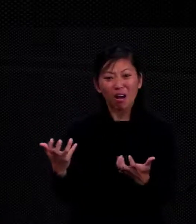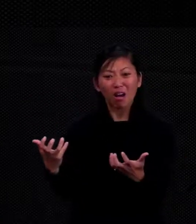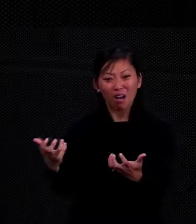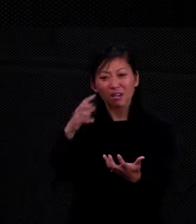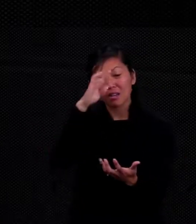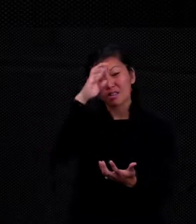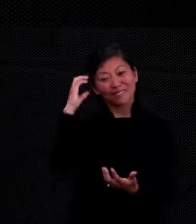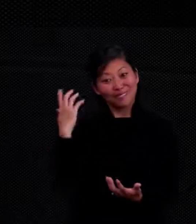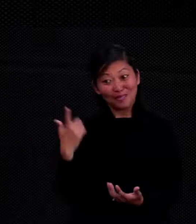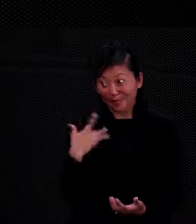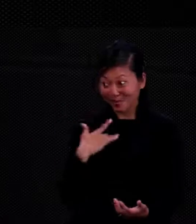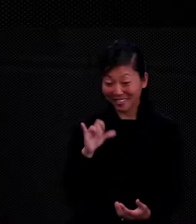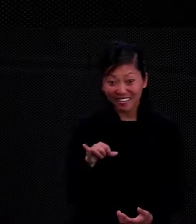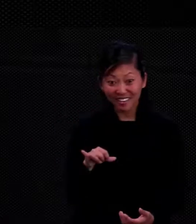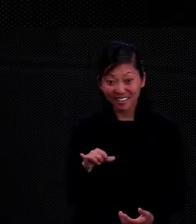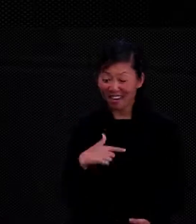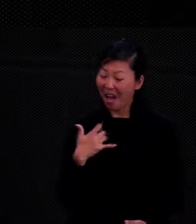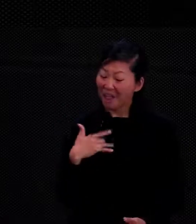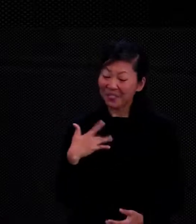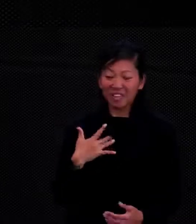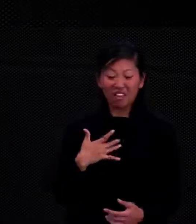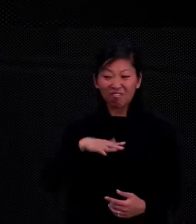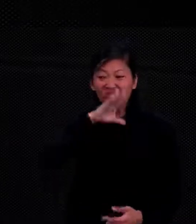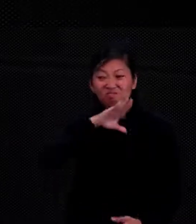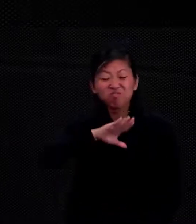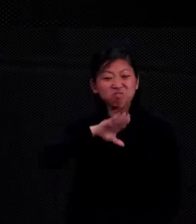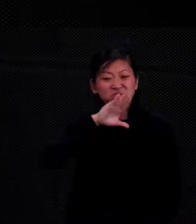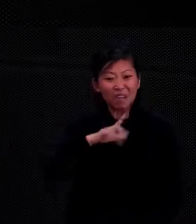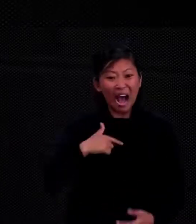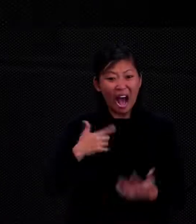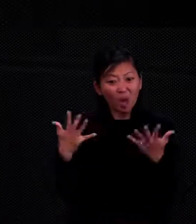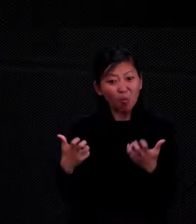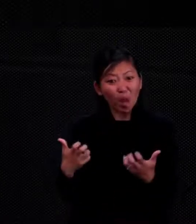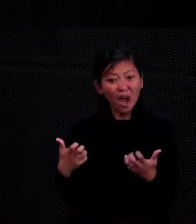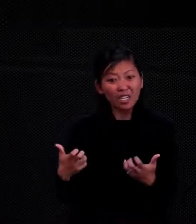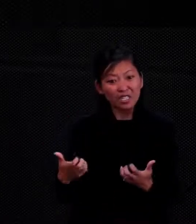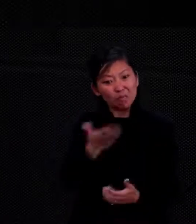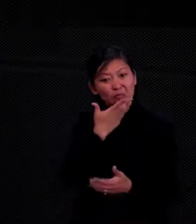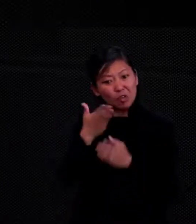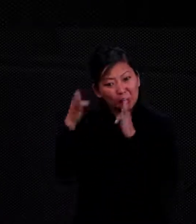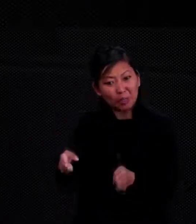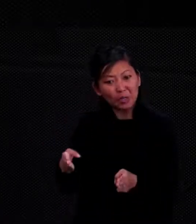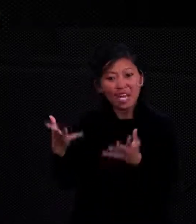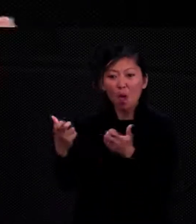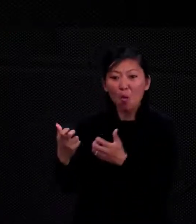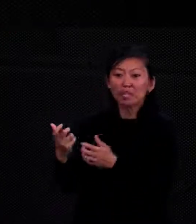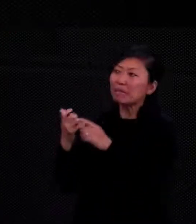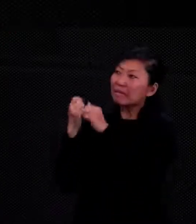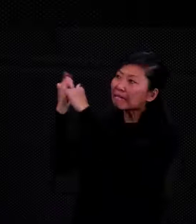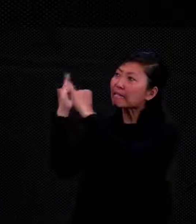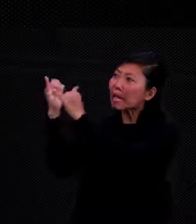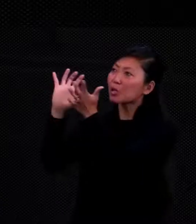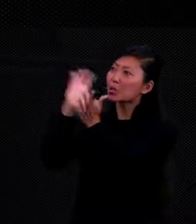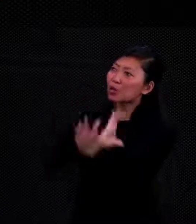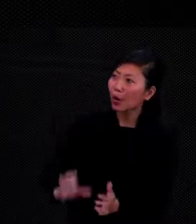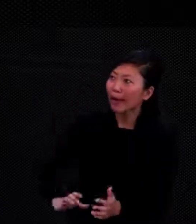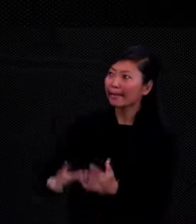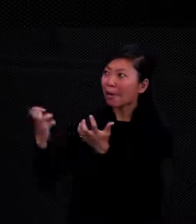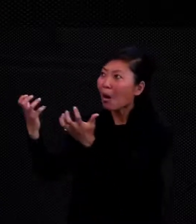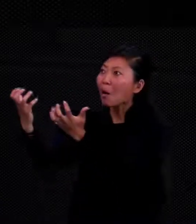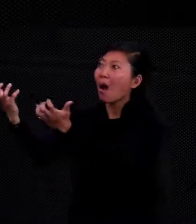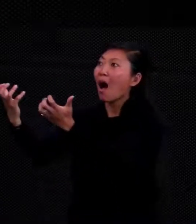day of my life. Why am I not what I want to be? What I want to do, I do not do. And what I do not want to do, I end up doing. Who